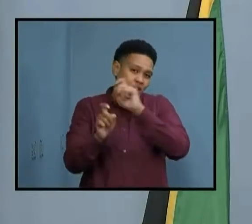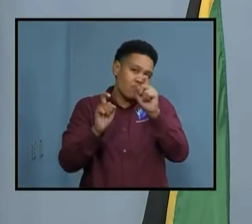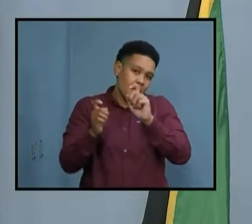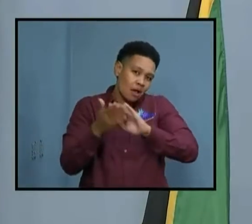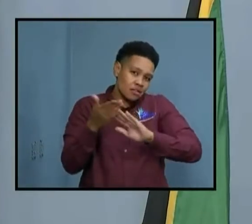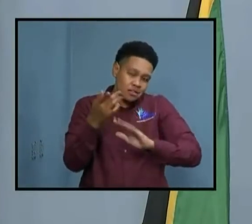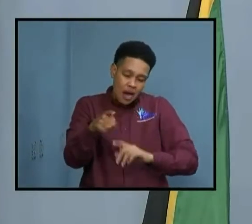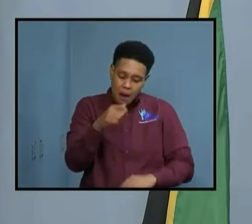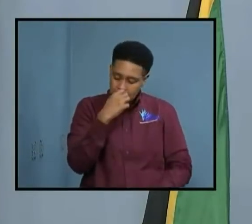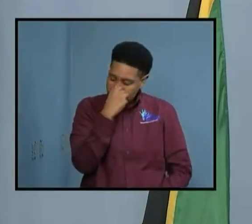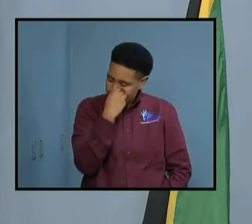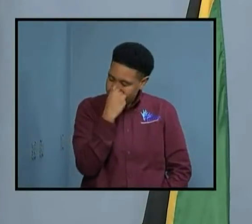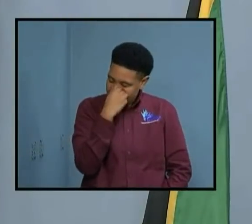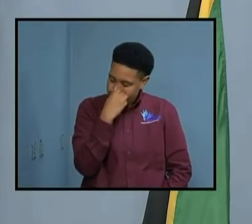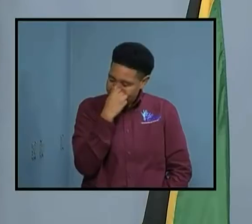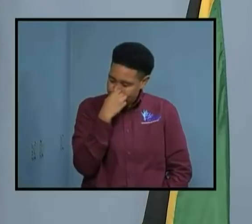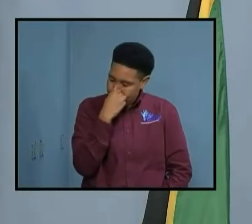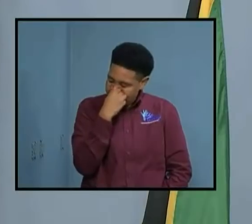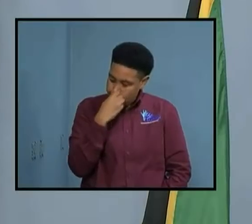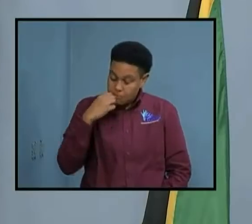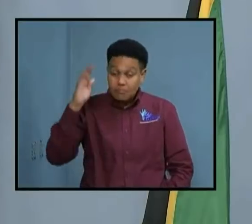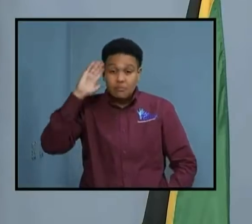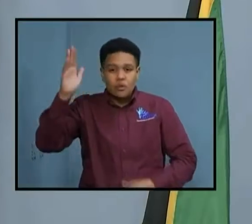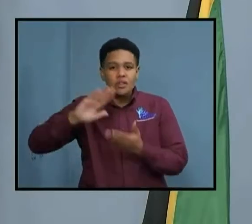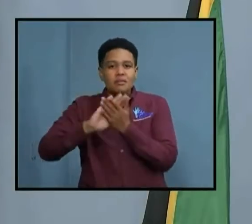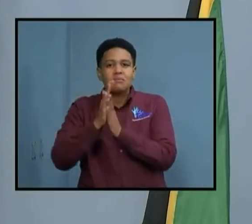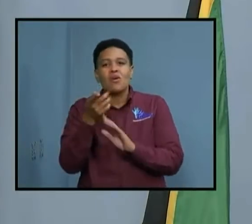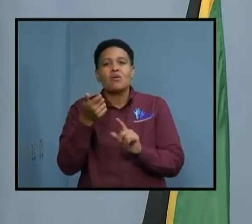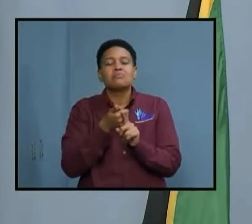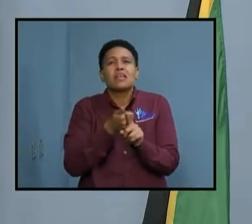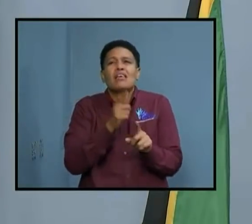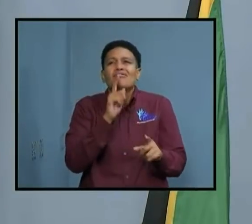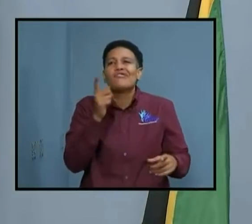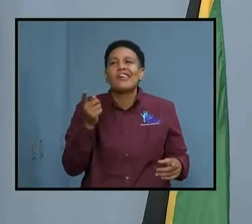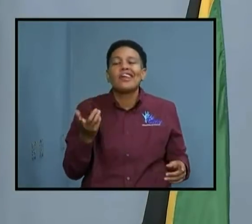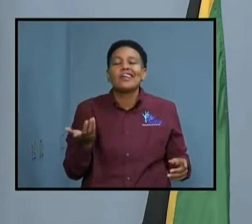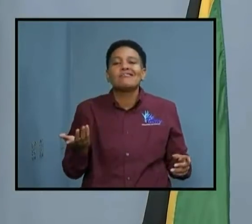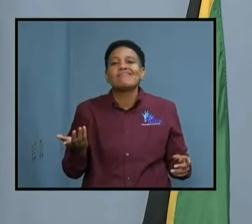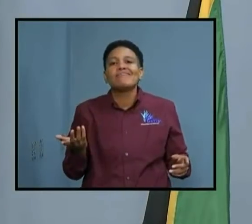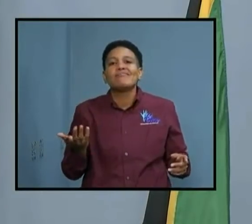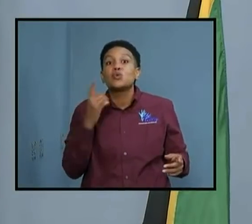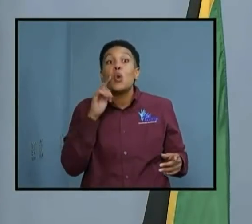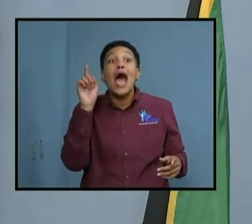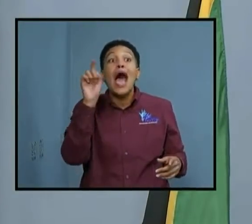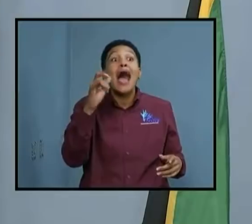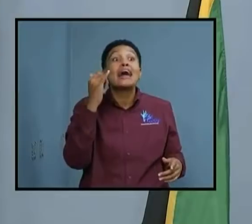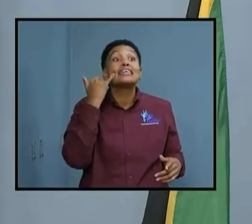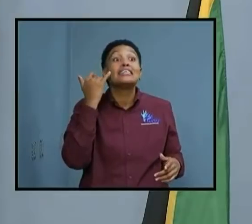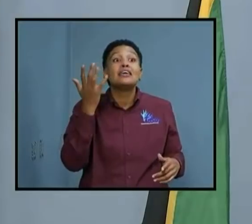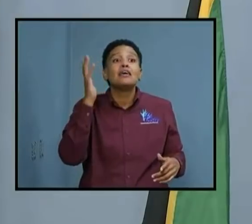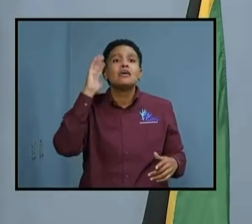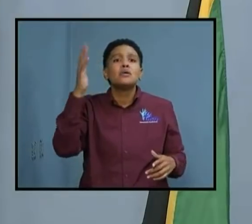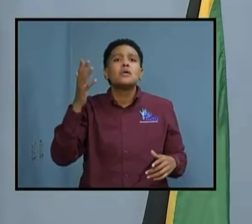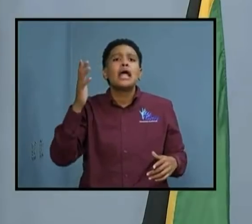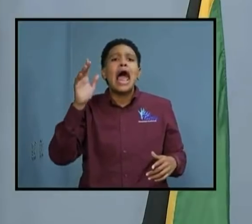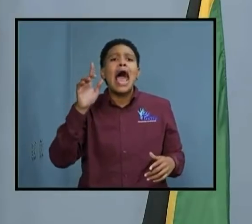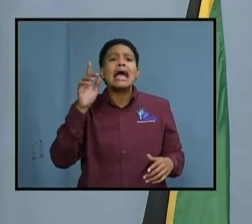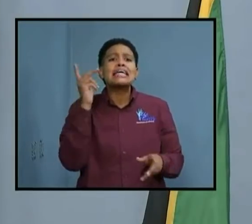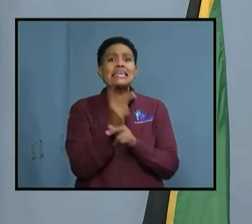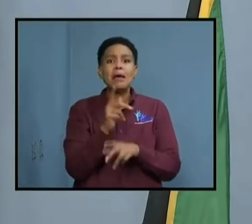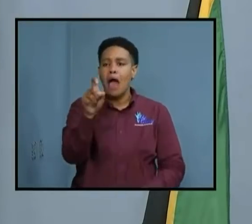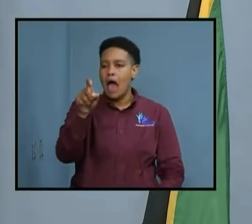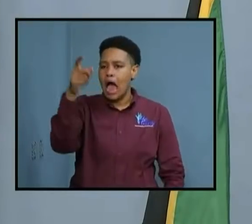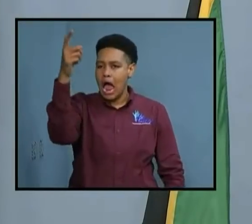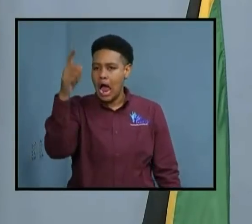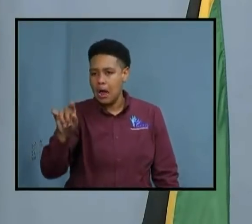know, it really is going to become redundant, frankly speaking, to ask if there's a case at, you know,